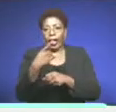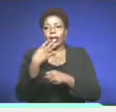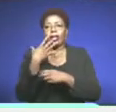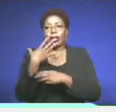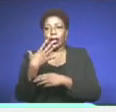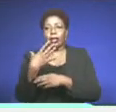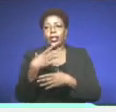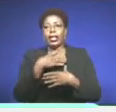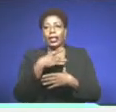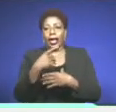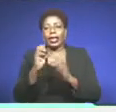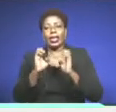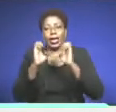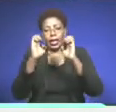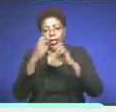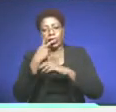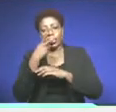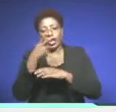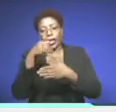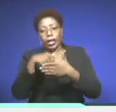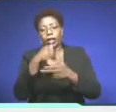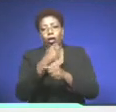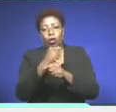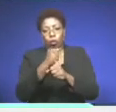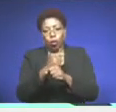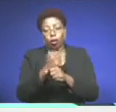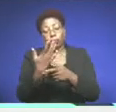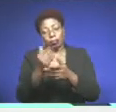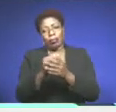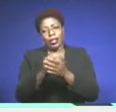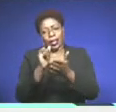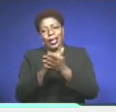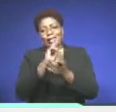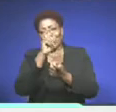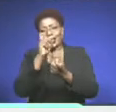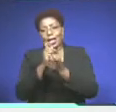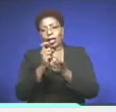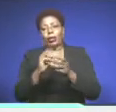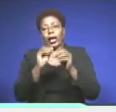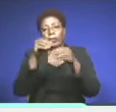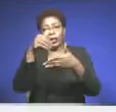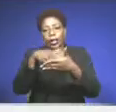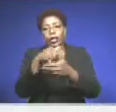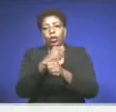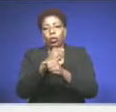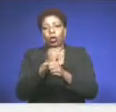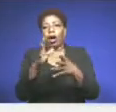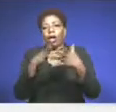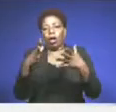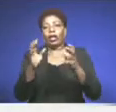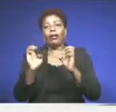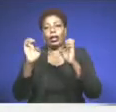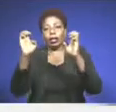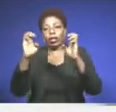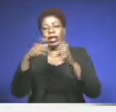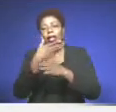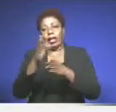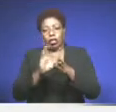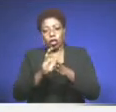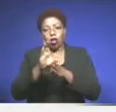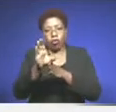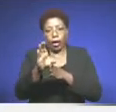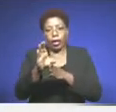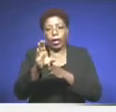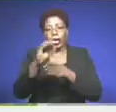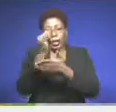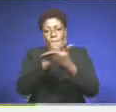like the energy that they see in the work, and, you know, it's kind of spot on, because that's exactly what I try to put into the work, a lot of energy. There is a career in art. I am a